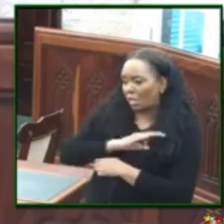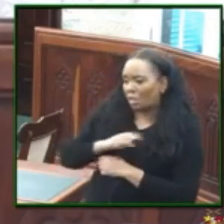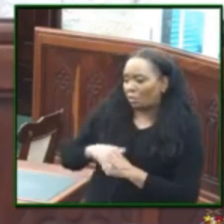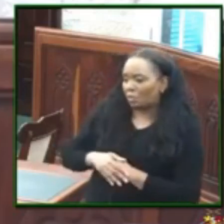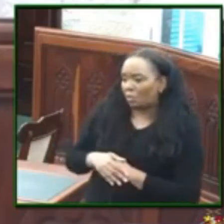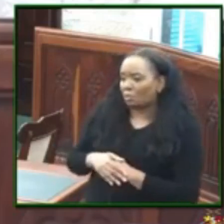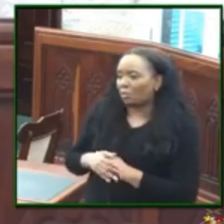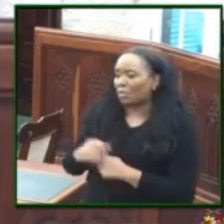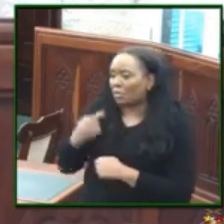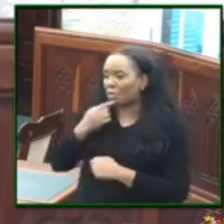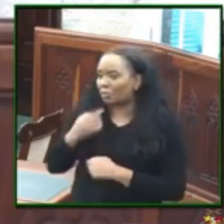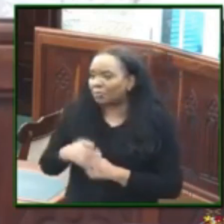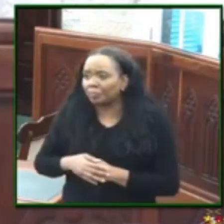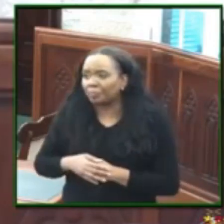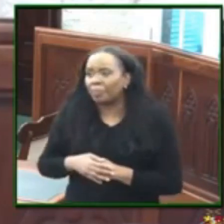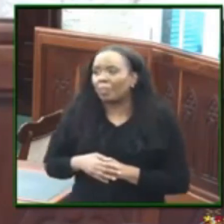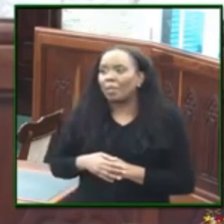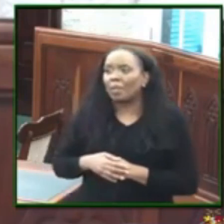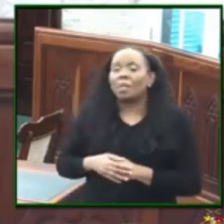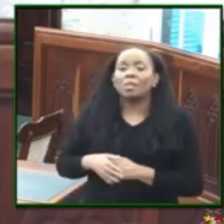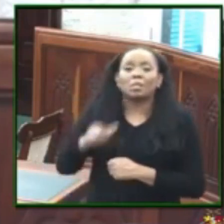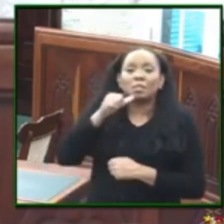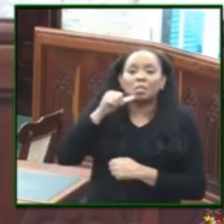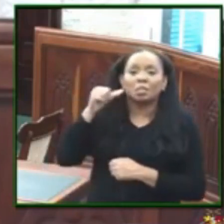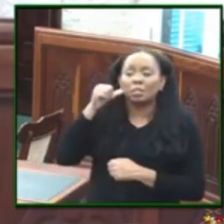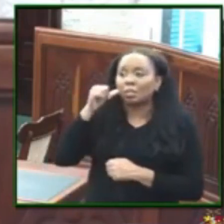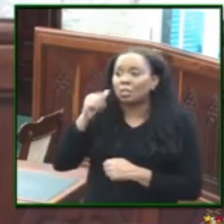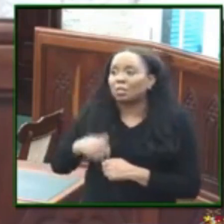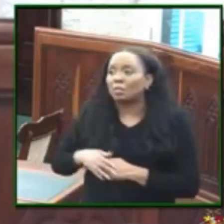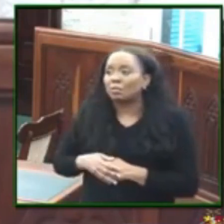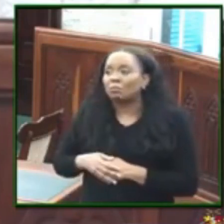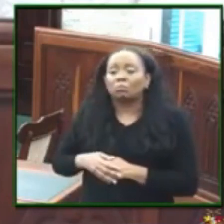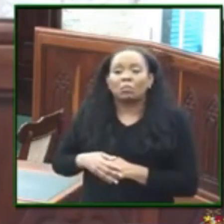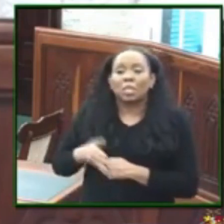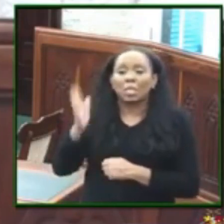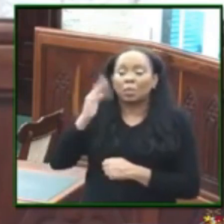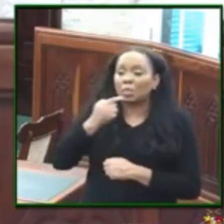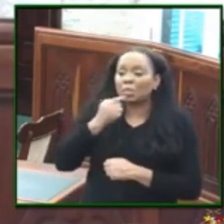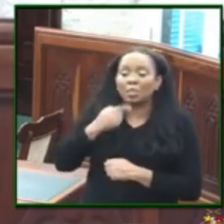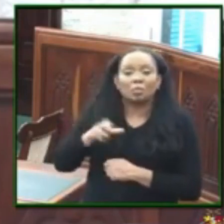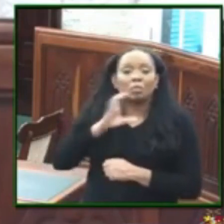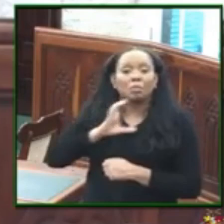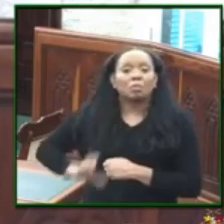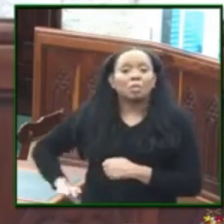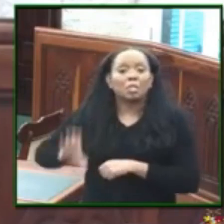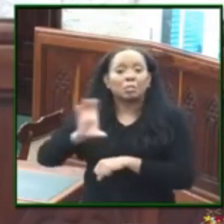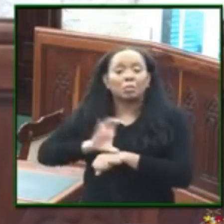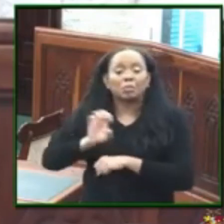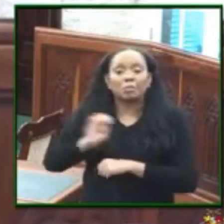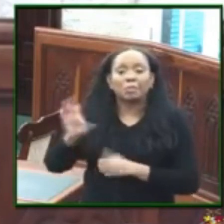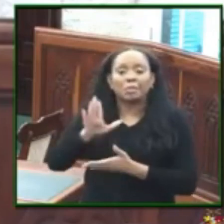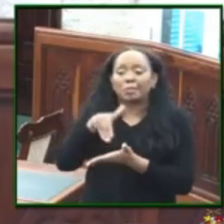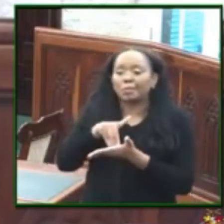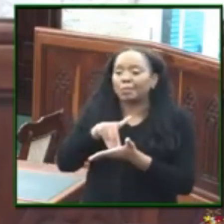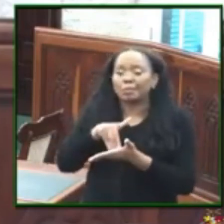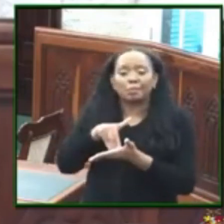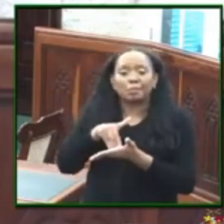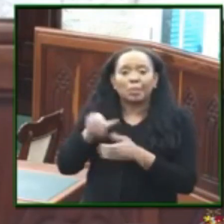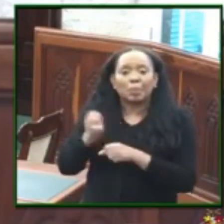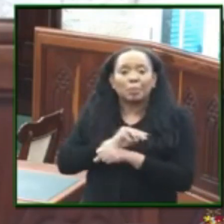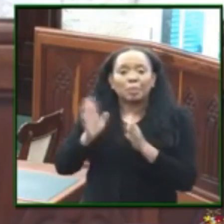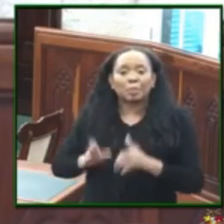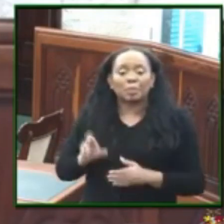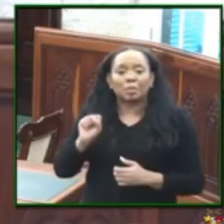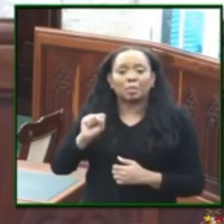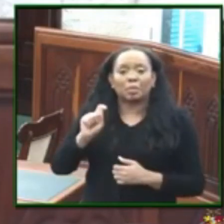boast made in here yesterday by the honorable member for Christchurch East Central has not been fully explained for the people of